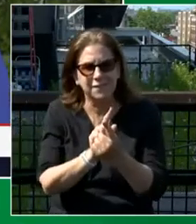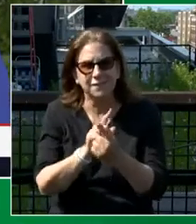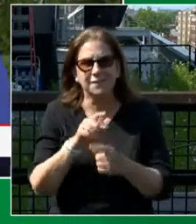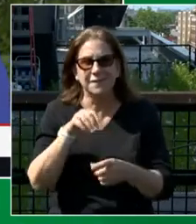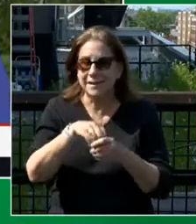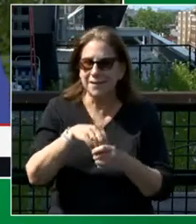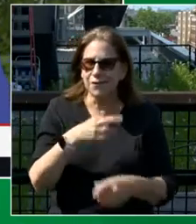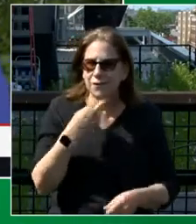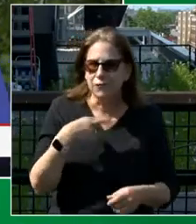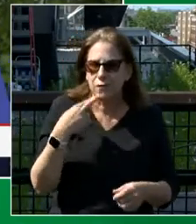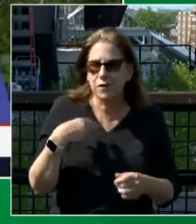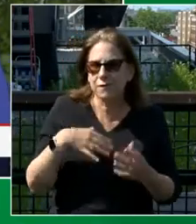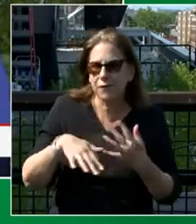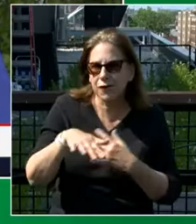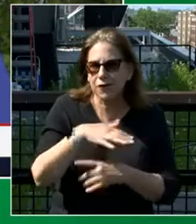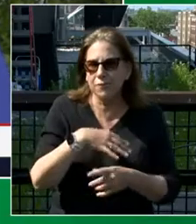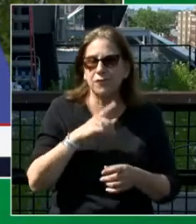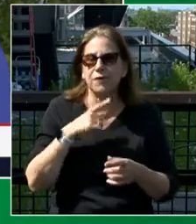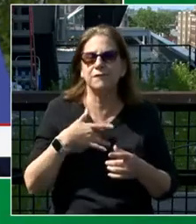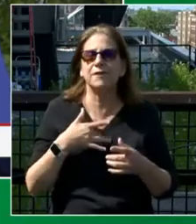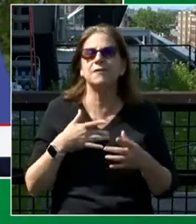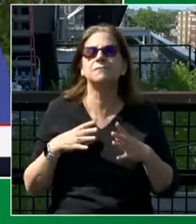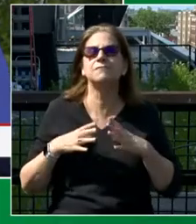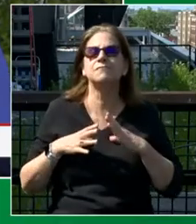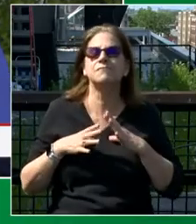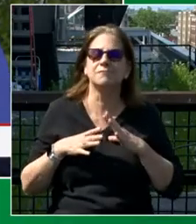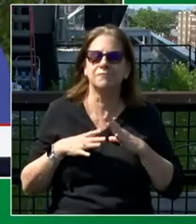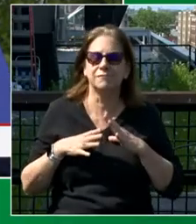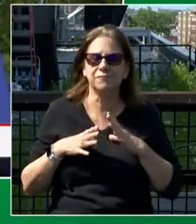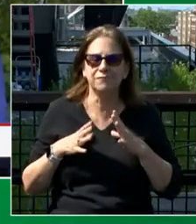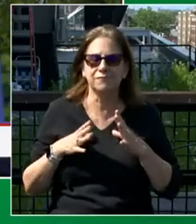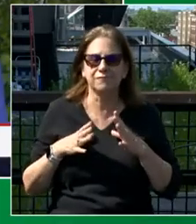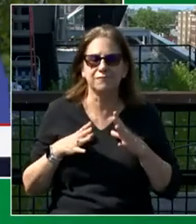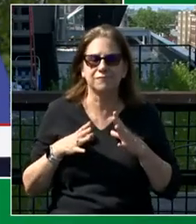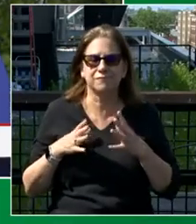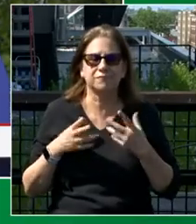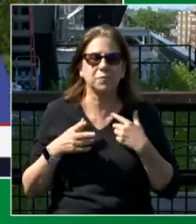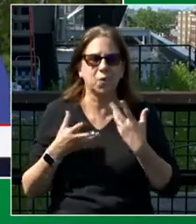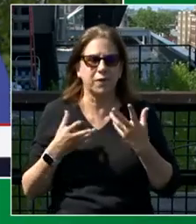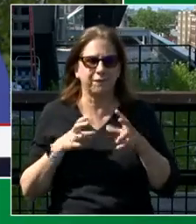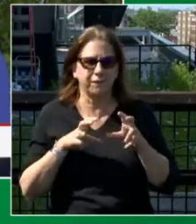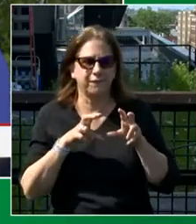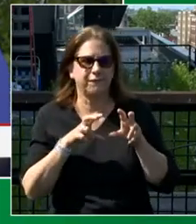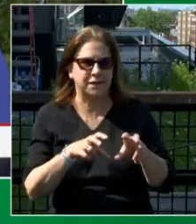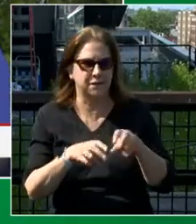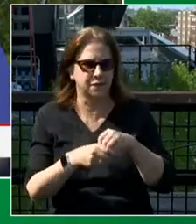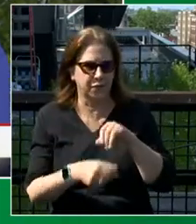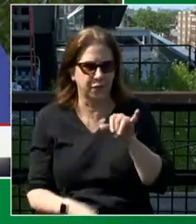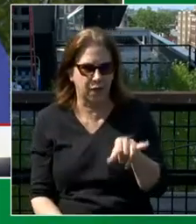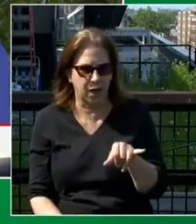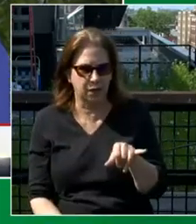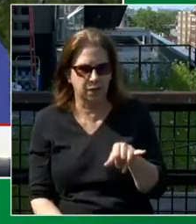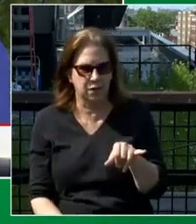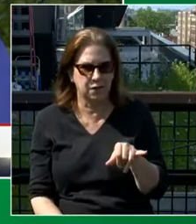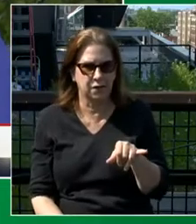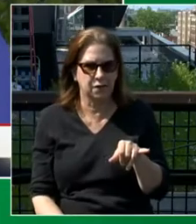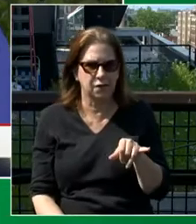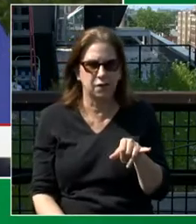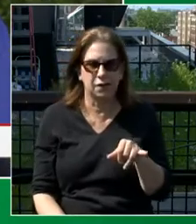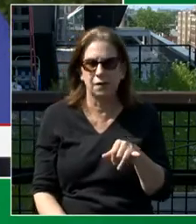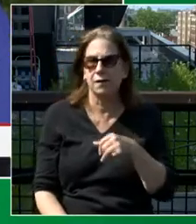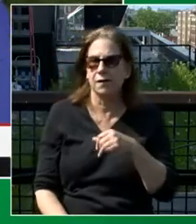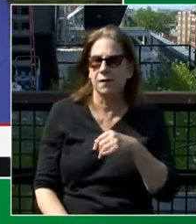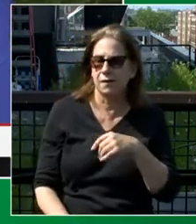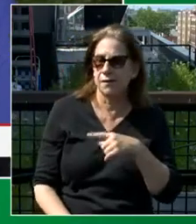into it. It's like it's a bigger investment, and you're starting to see that. And I think it's intentional, way right? more When intentional. you think about where you want to go, as